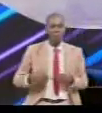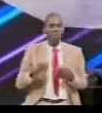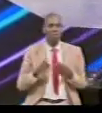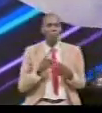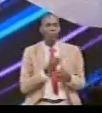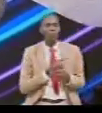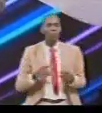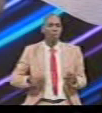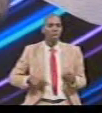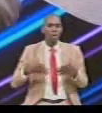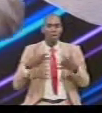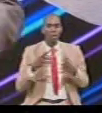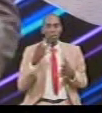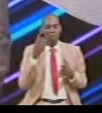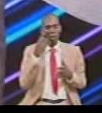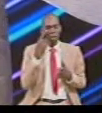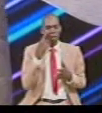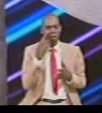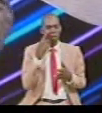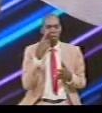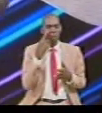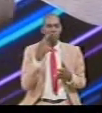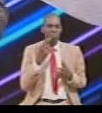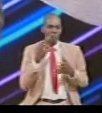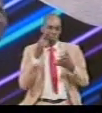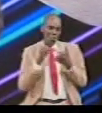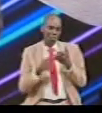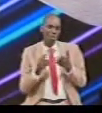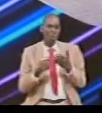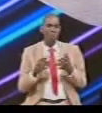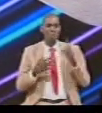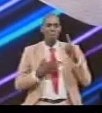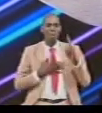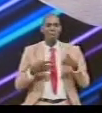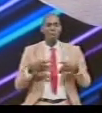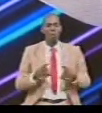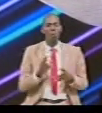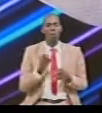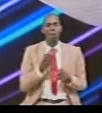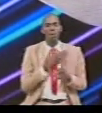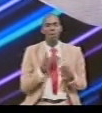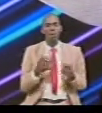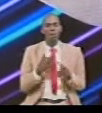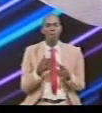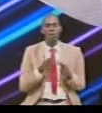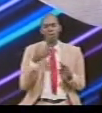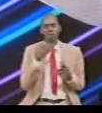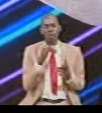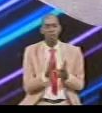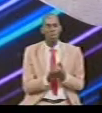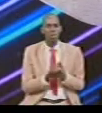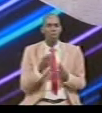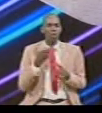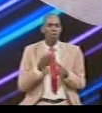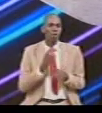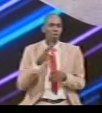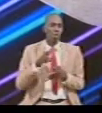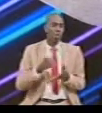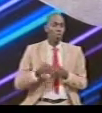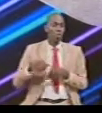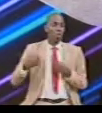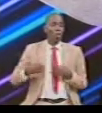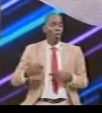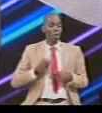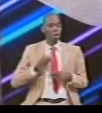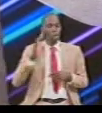your eyes observe my ways. And then you say, from your own heart, I am going to turn to